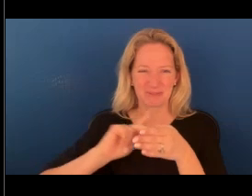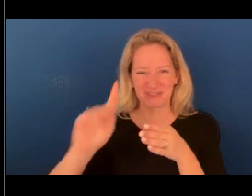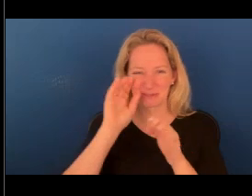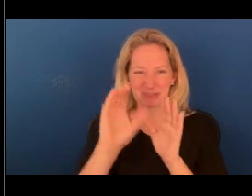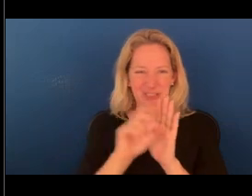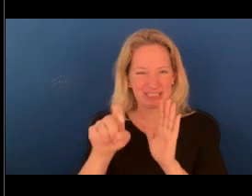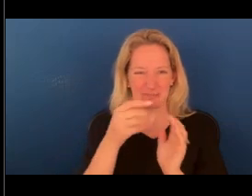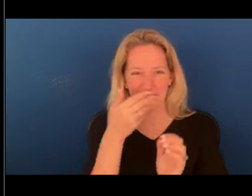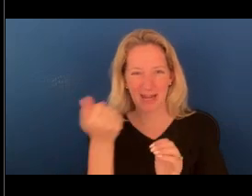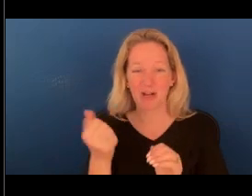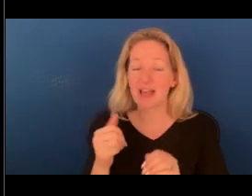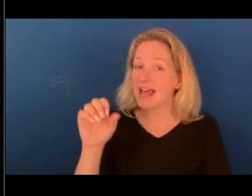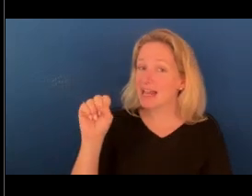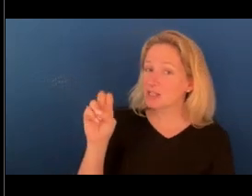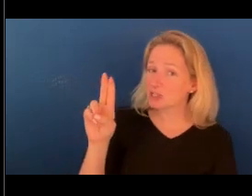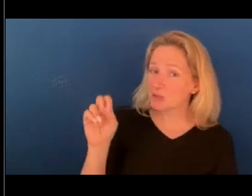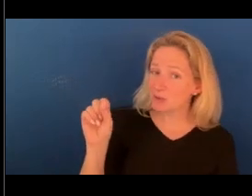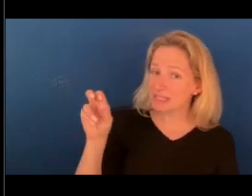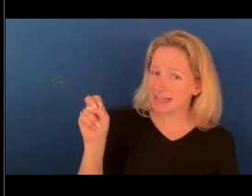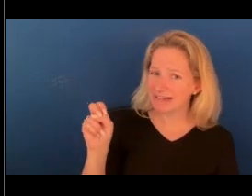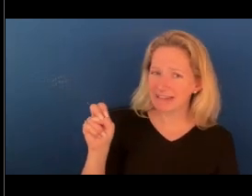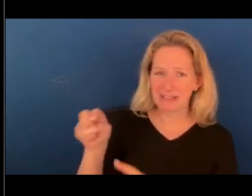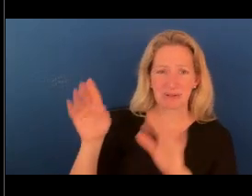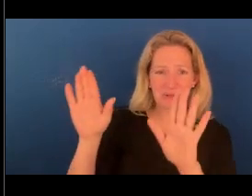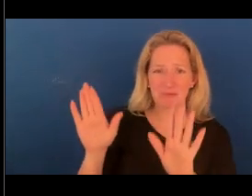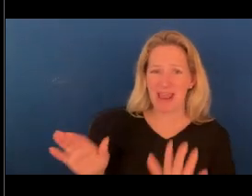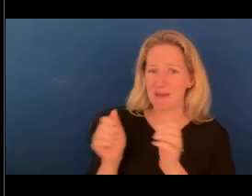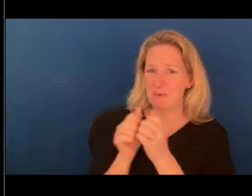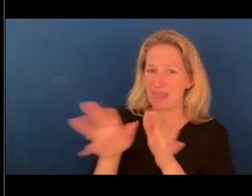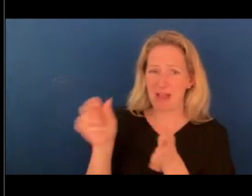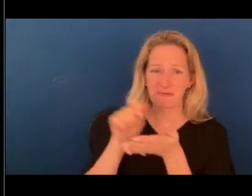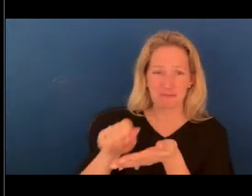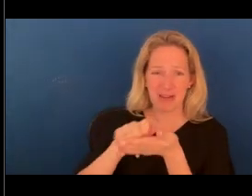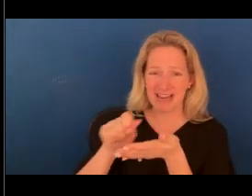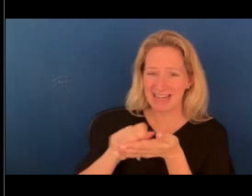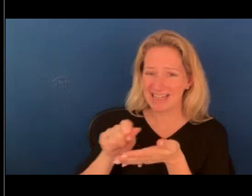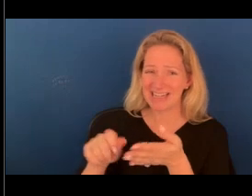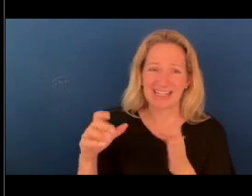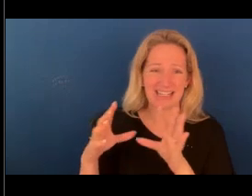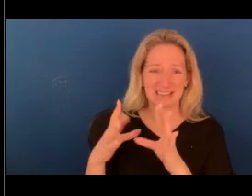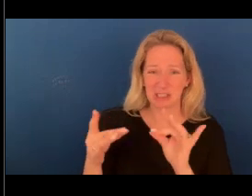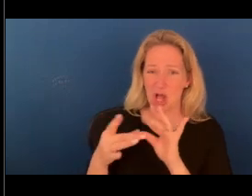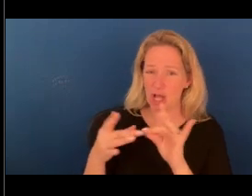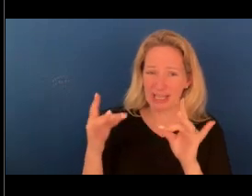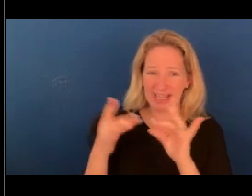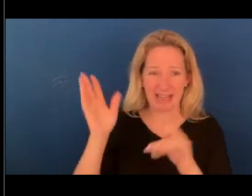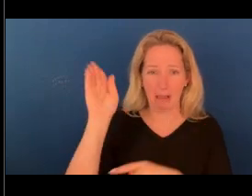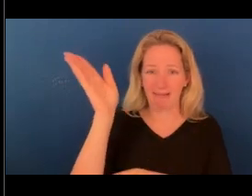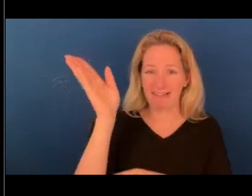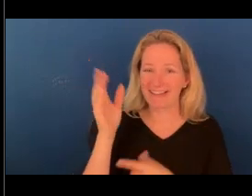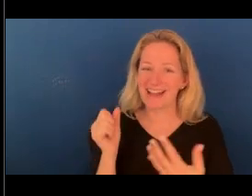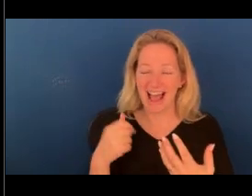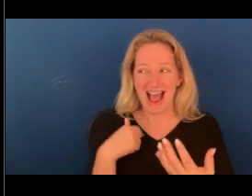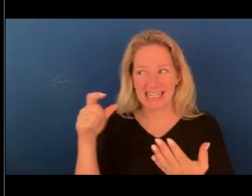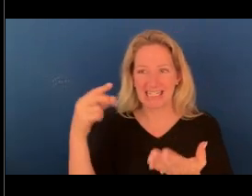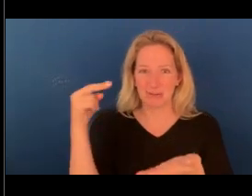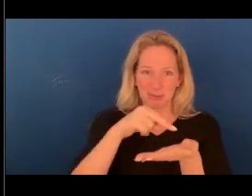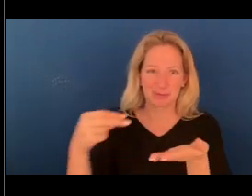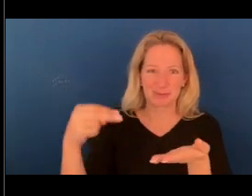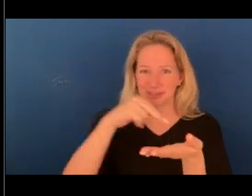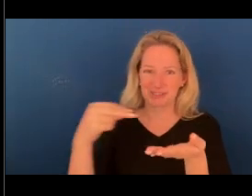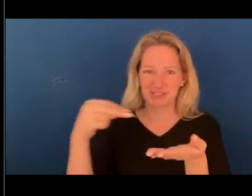And Susan, you're great without written talking points. I can't do these sort of things without something to refer to, so I'm impressed by that.